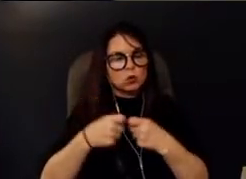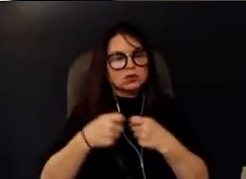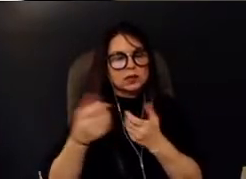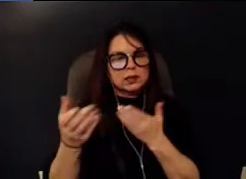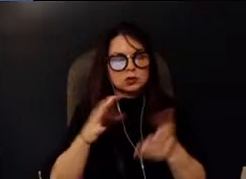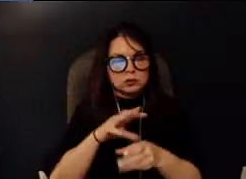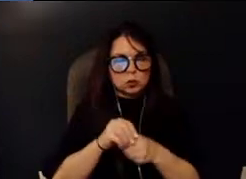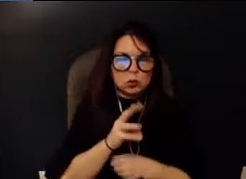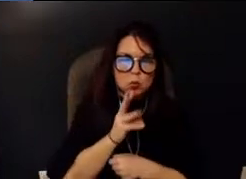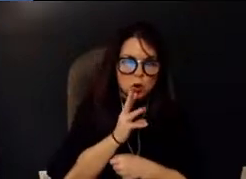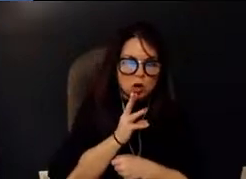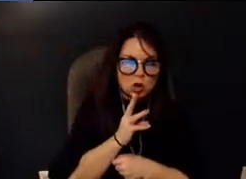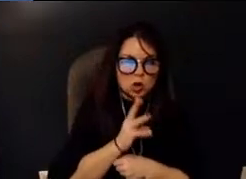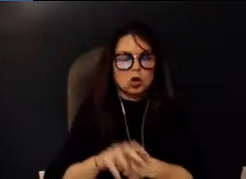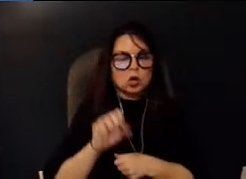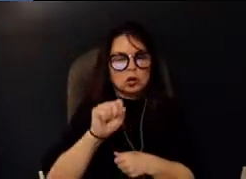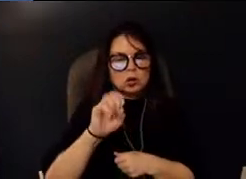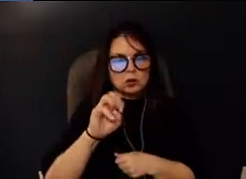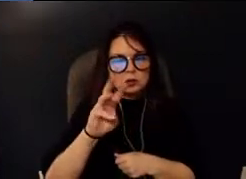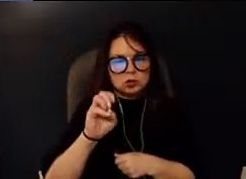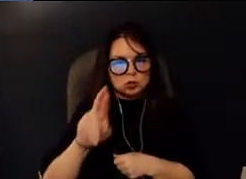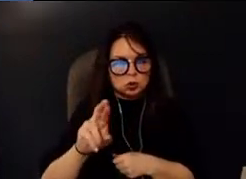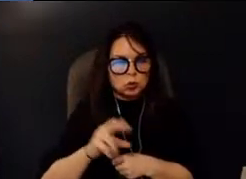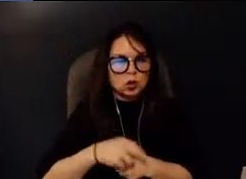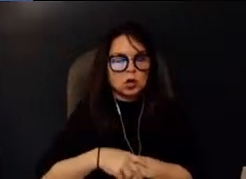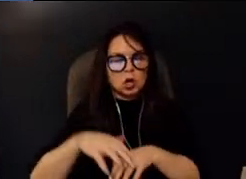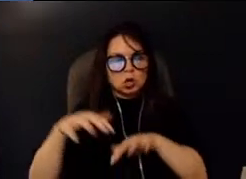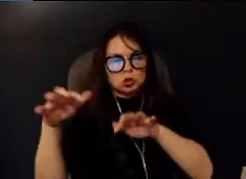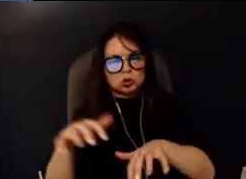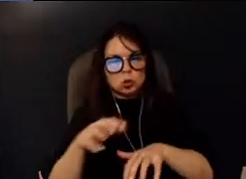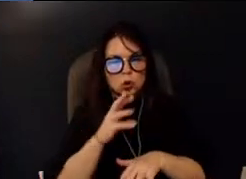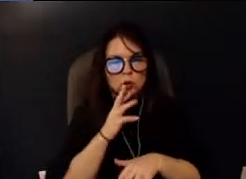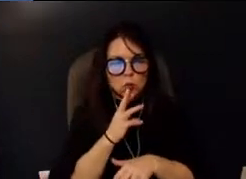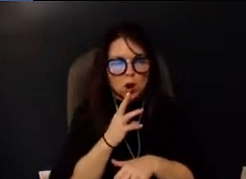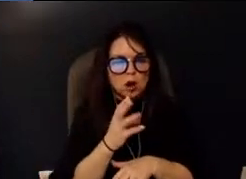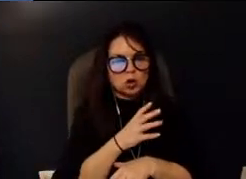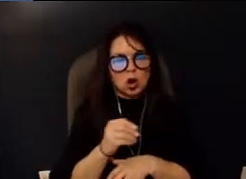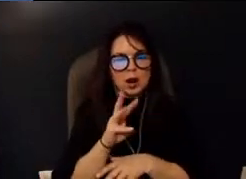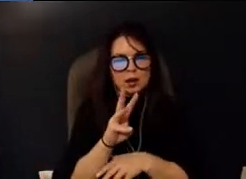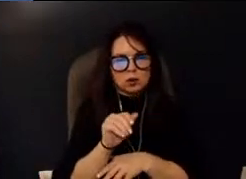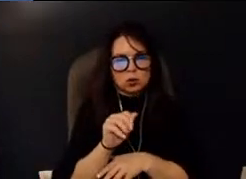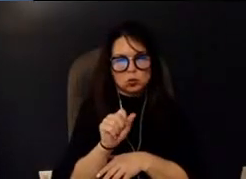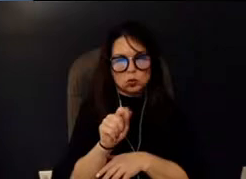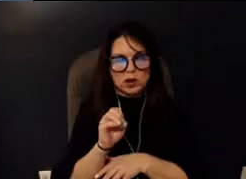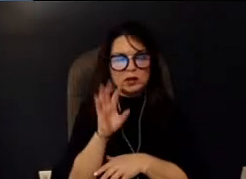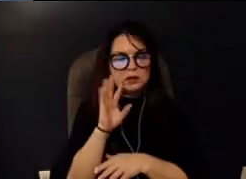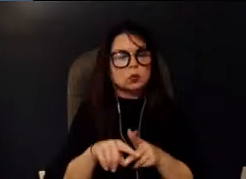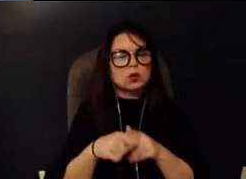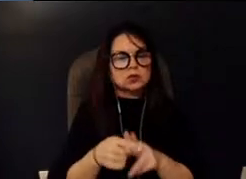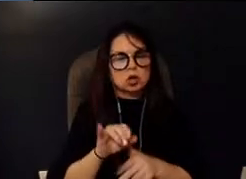sewer, stormwater, and solid waste, all of which become effective January 1st,